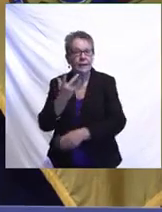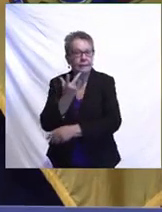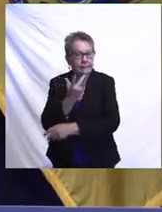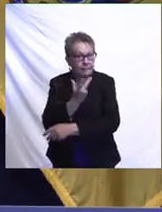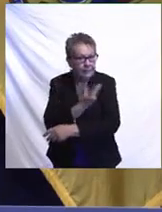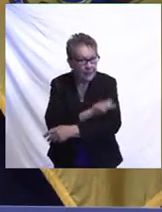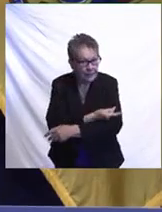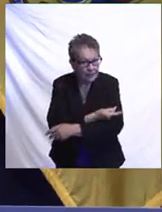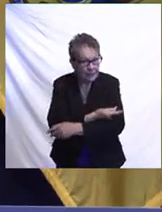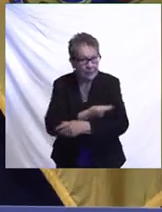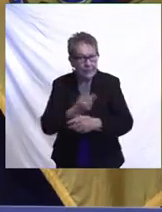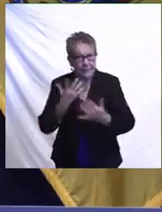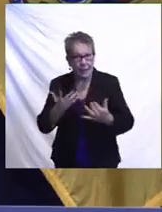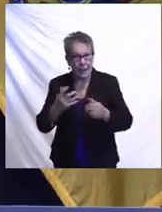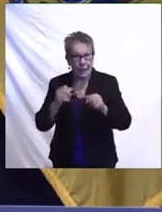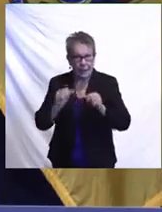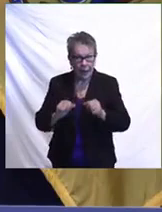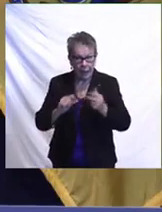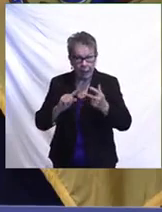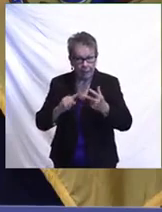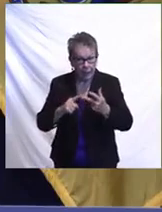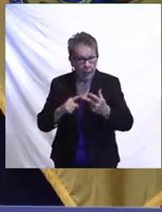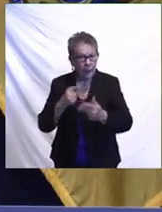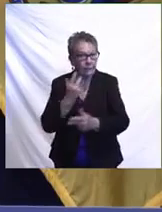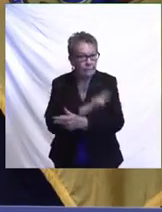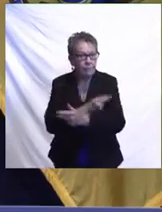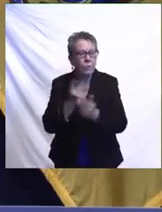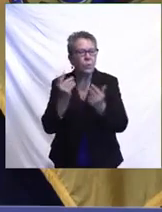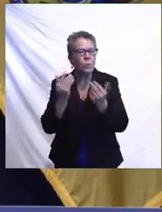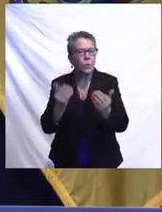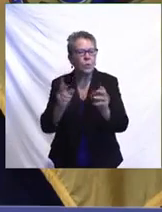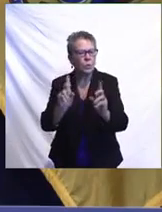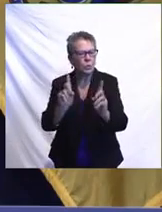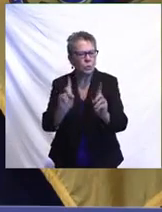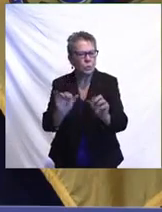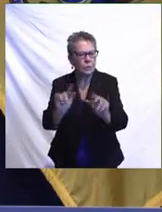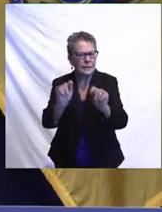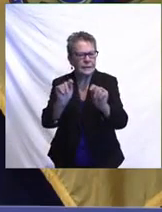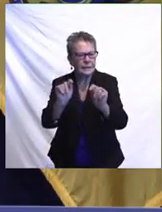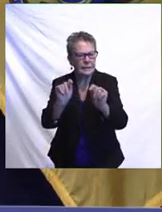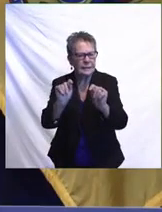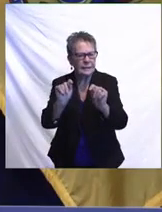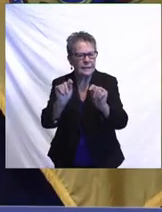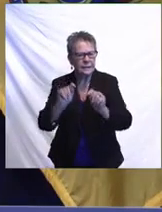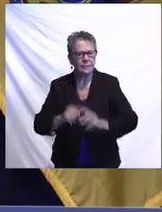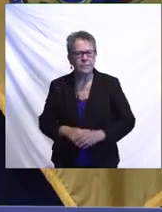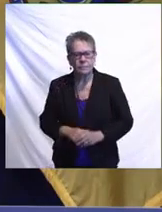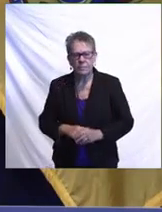again, we're all going to have to bear with each other over the next number of weeks, is my guess. Judy, Tina, you okay with that?